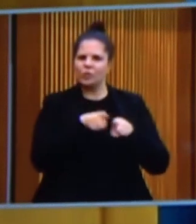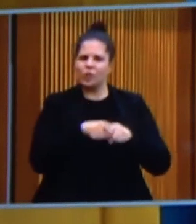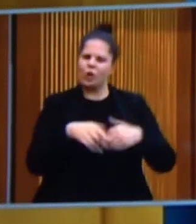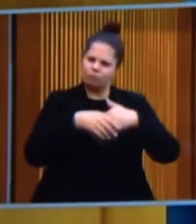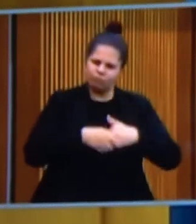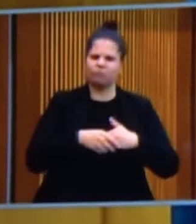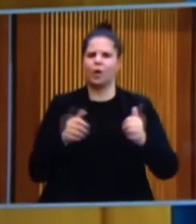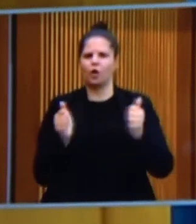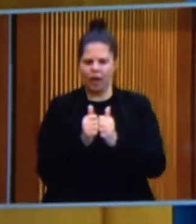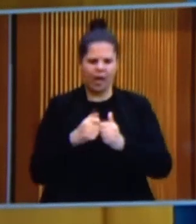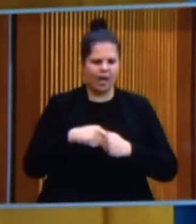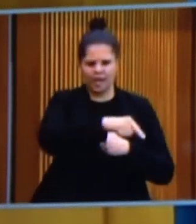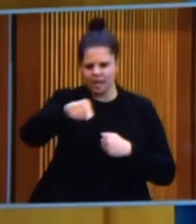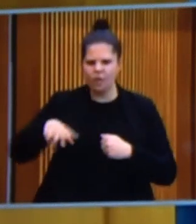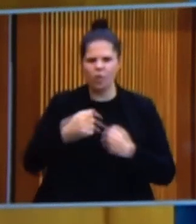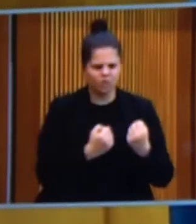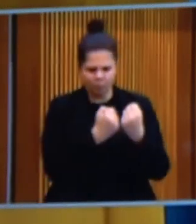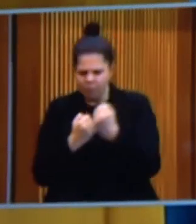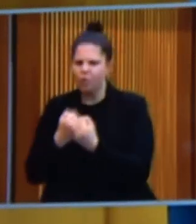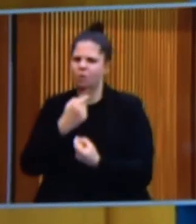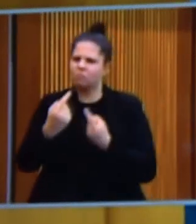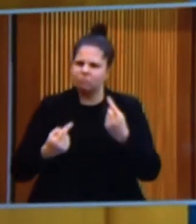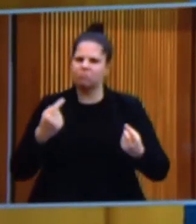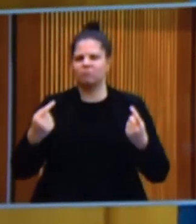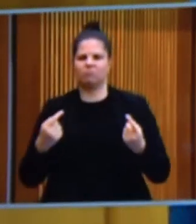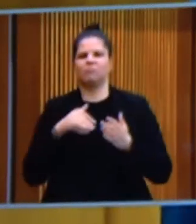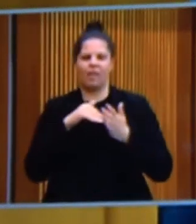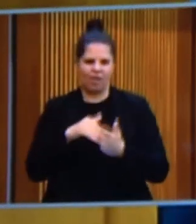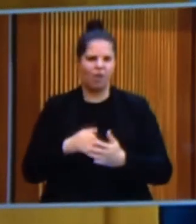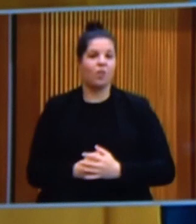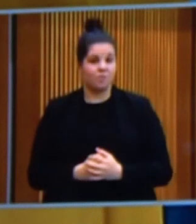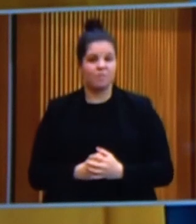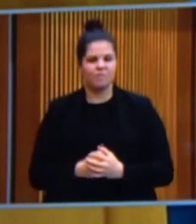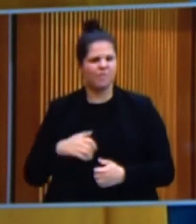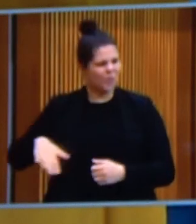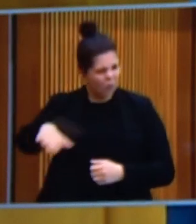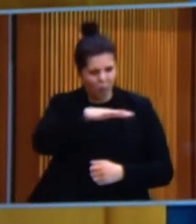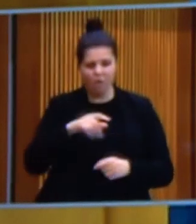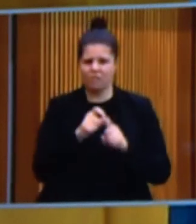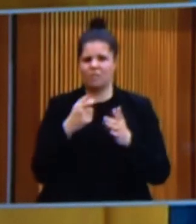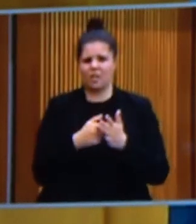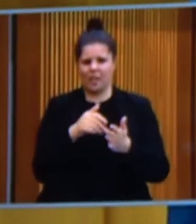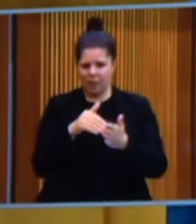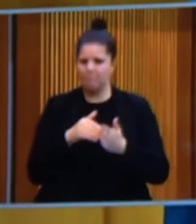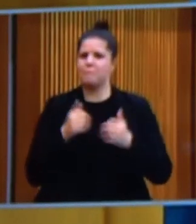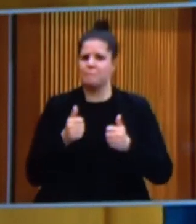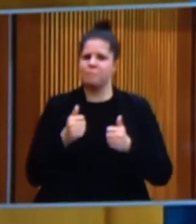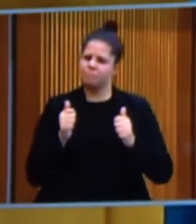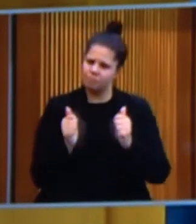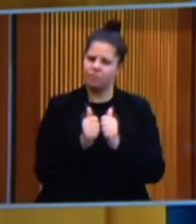of our doctors supporting this and being part of the statement, and the